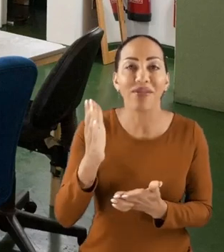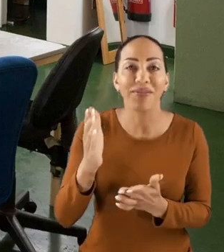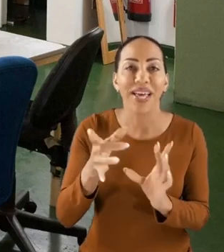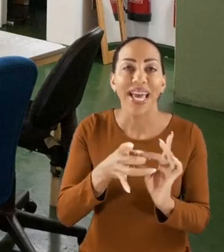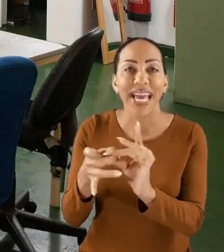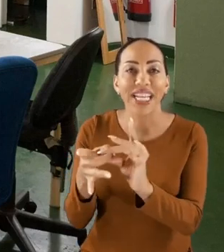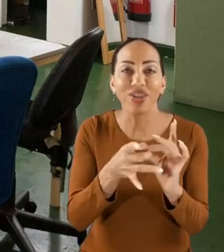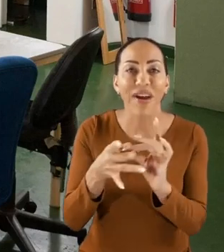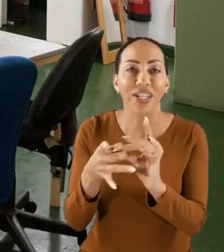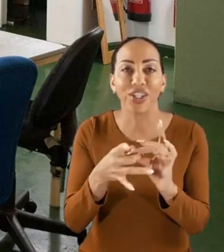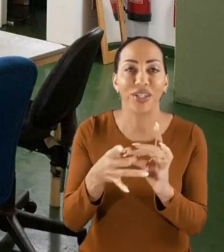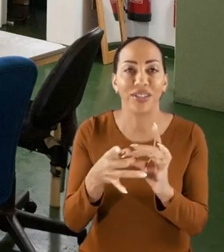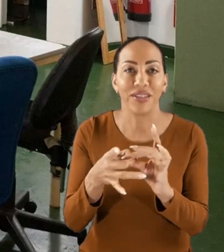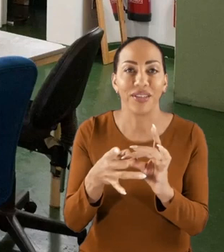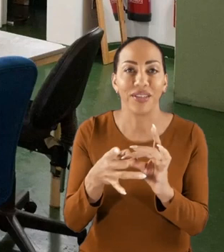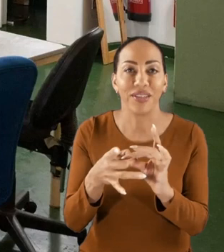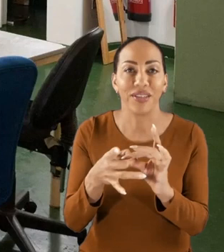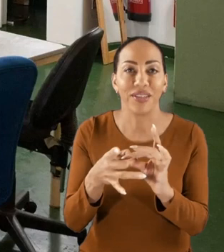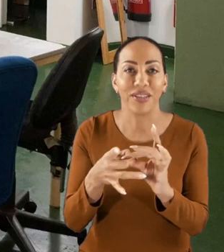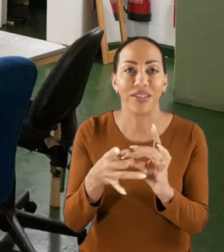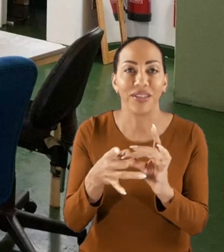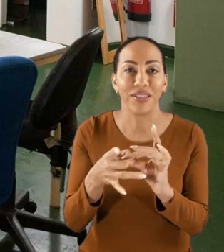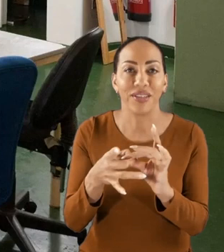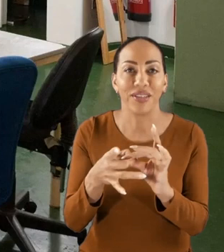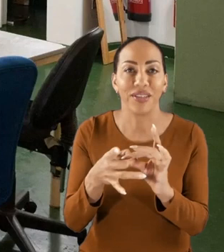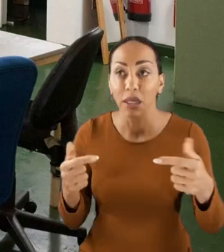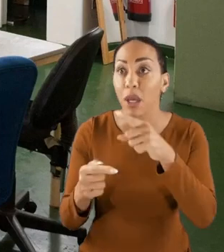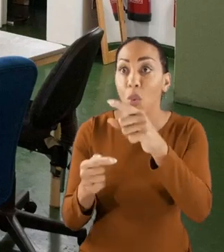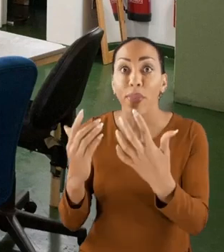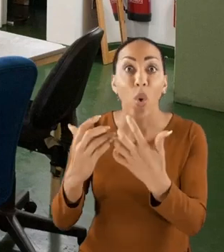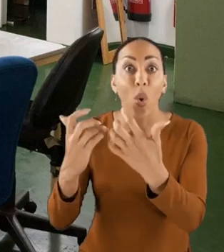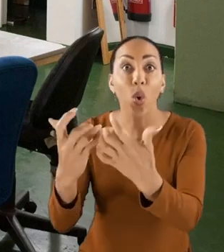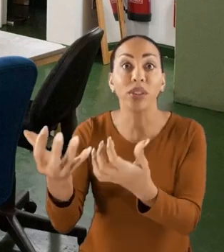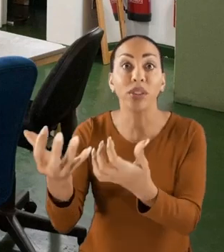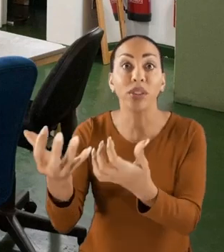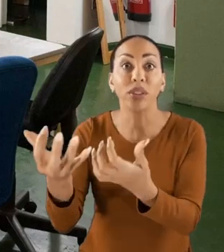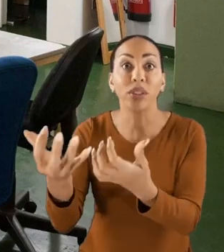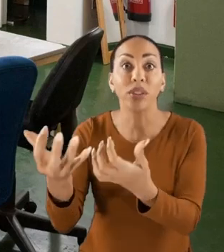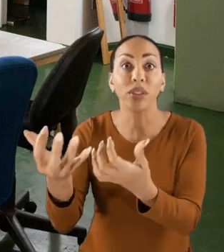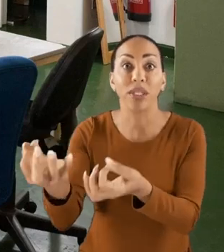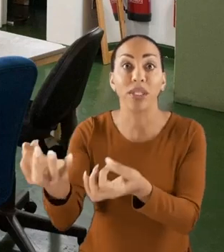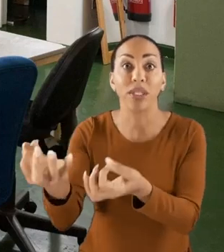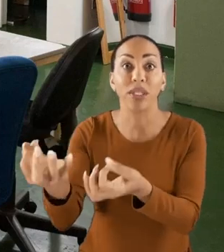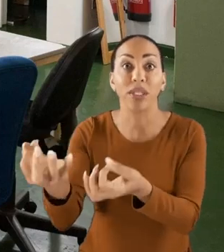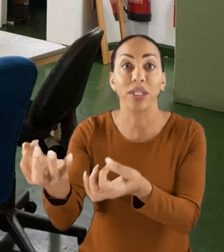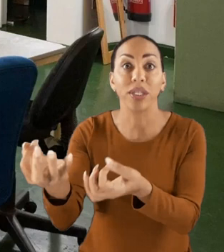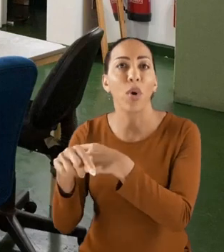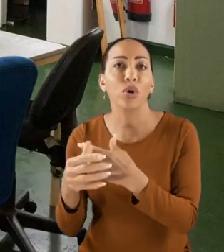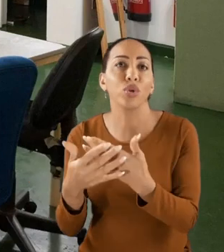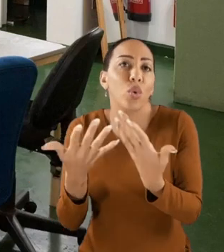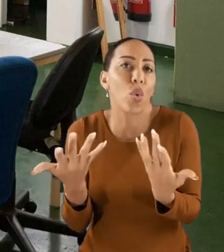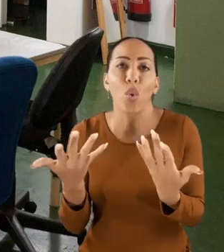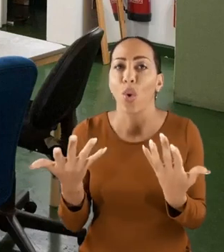even bringing that into the theatre. So whether the audience gets involved in asking questions and one of the panelists answers the